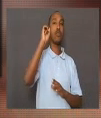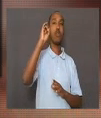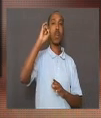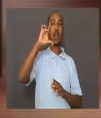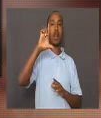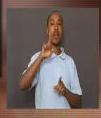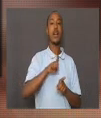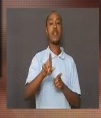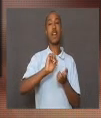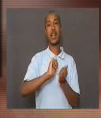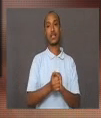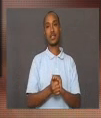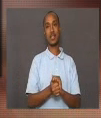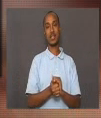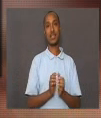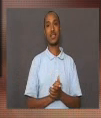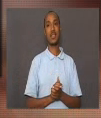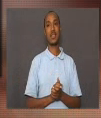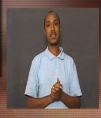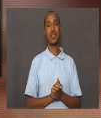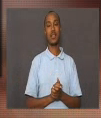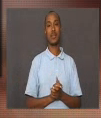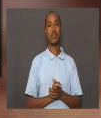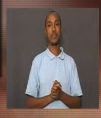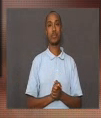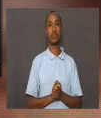of the space in an atom is empty.